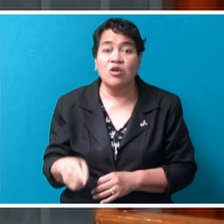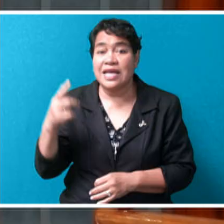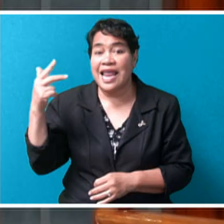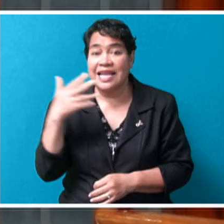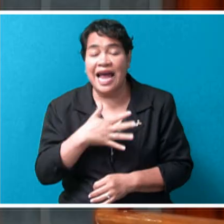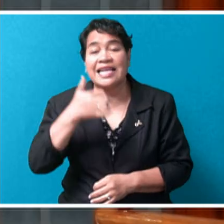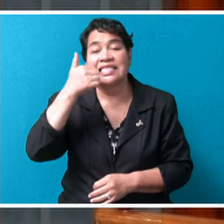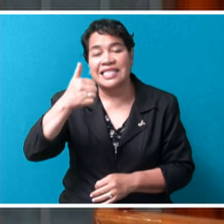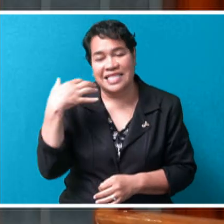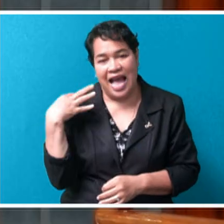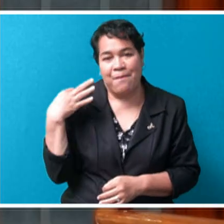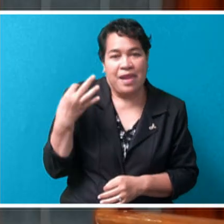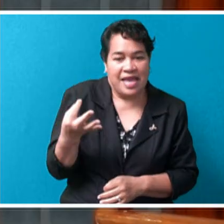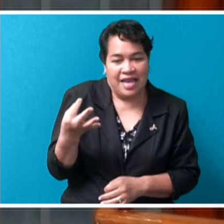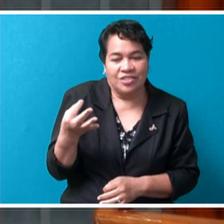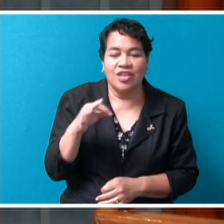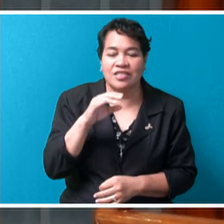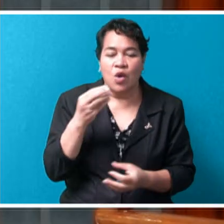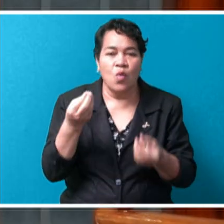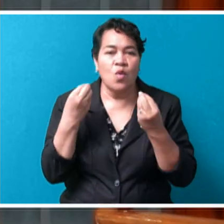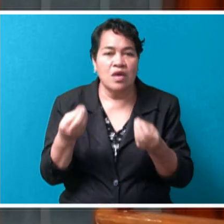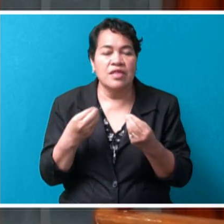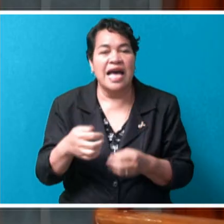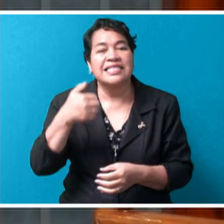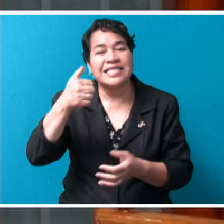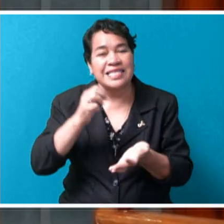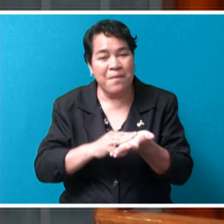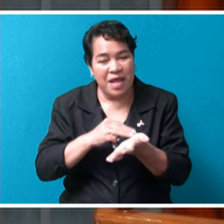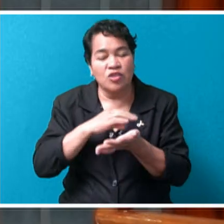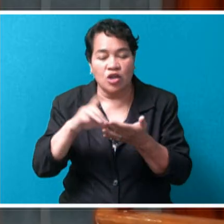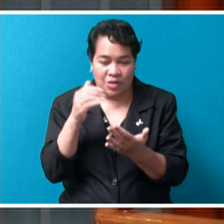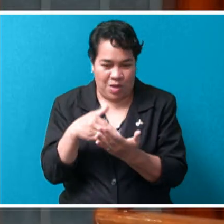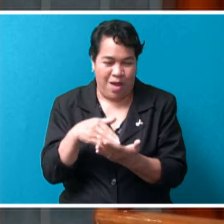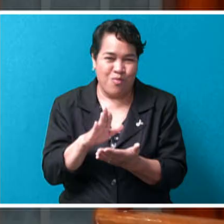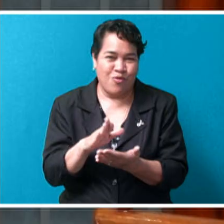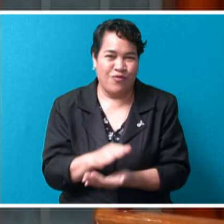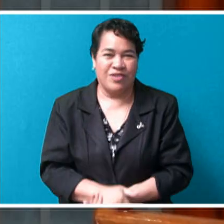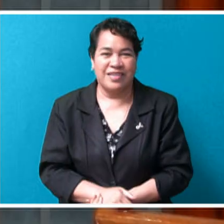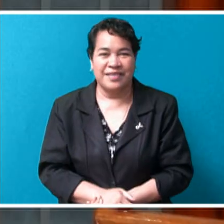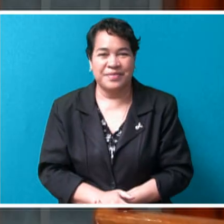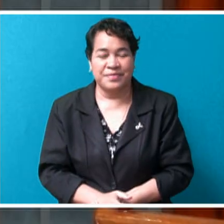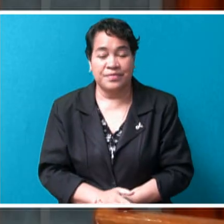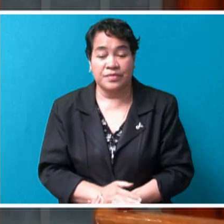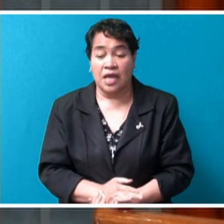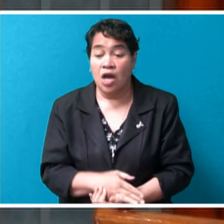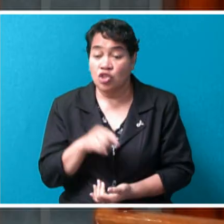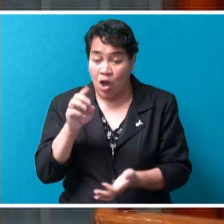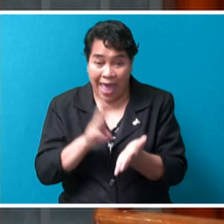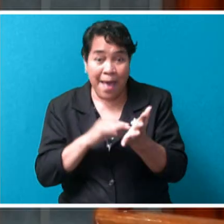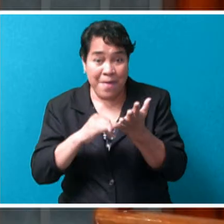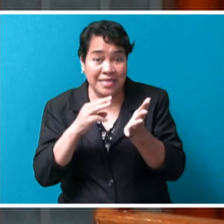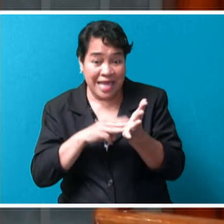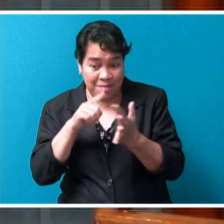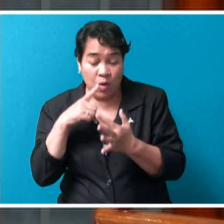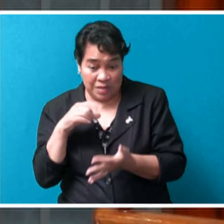1,806 applications valued at close to 6 million were approved, Honorable Speaker. Whilst MSME support